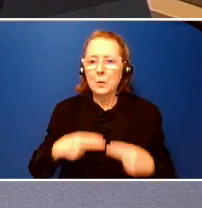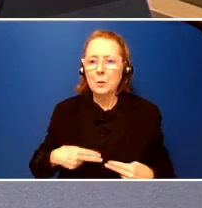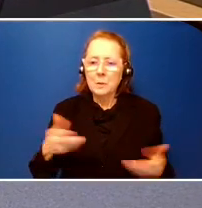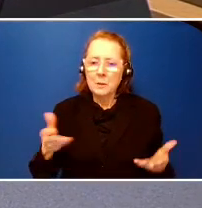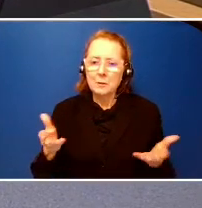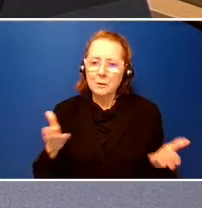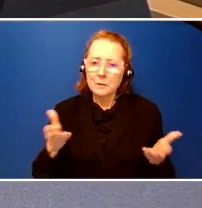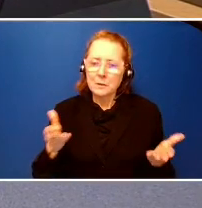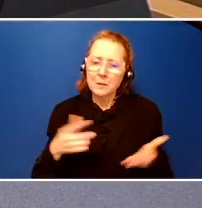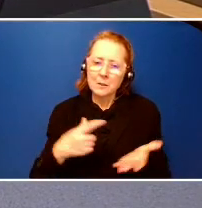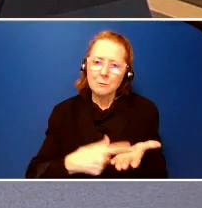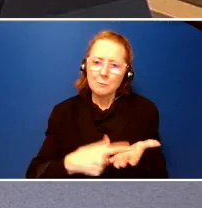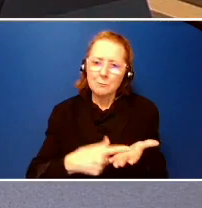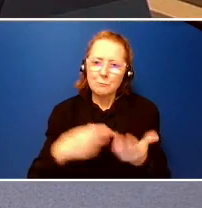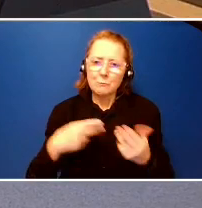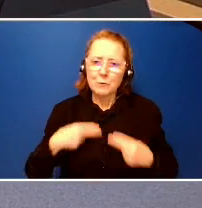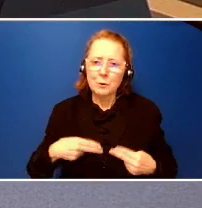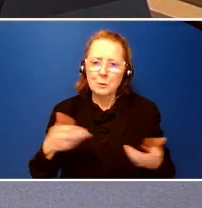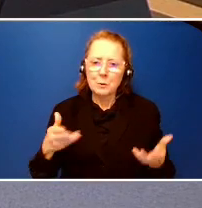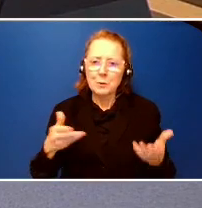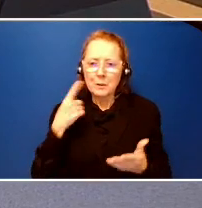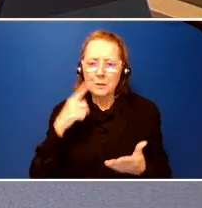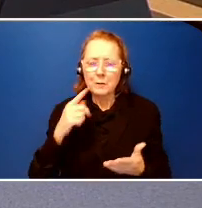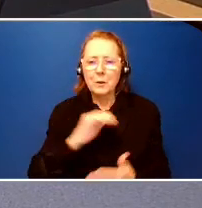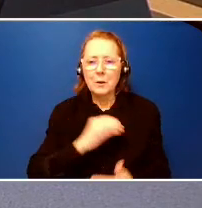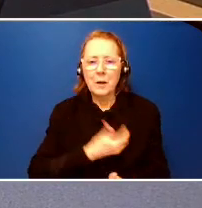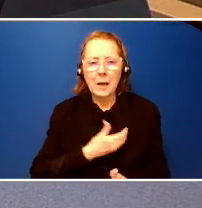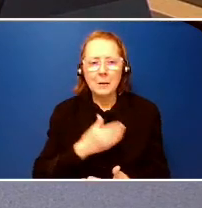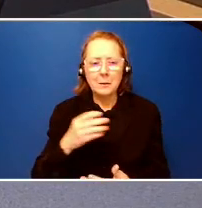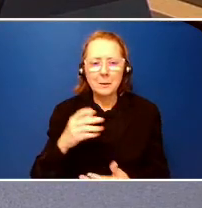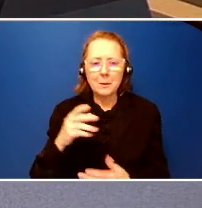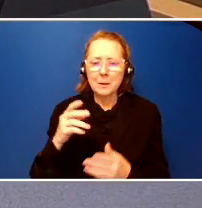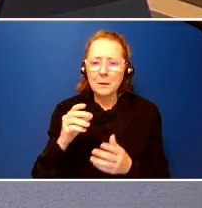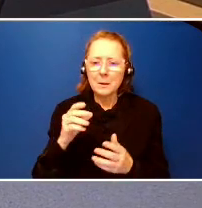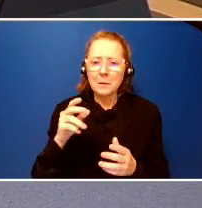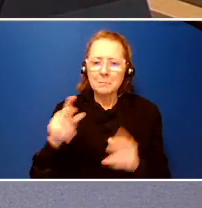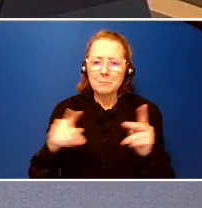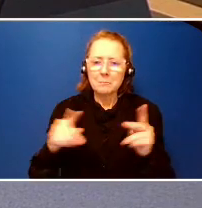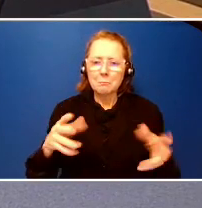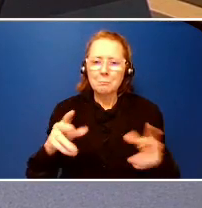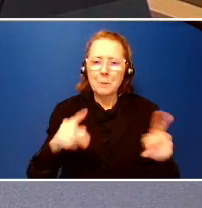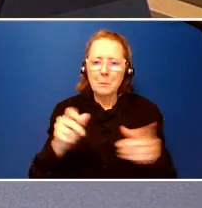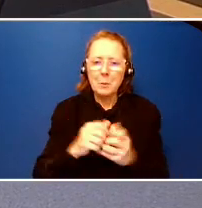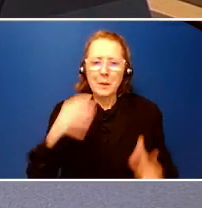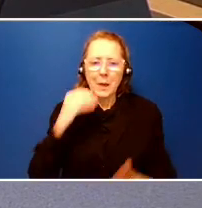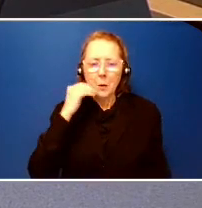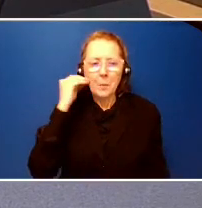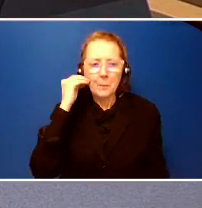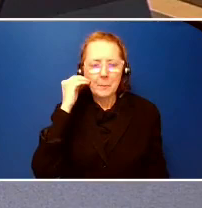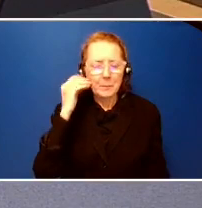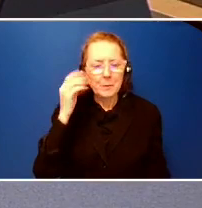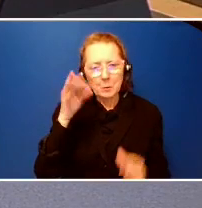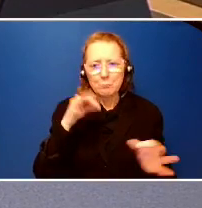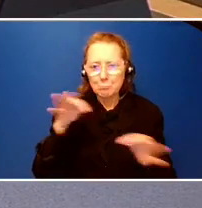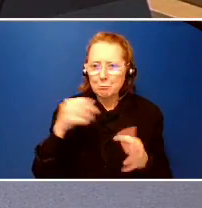services for our homeless population and others. So just wanted to mention those things to kind of let you know some of the things that are happening.